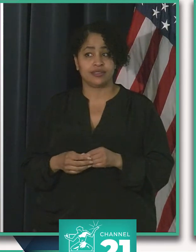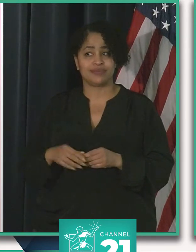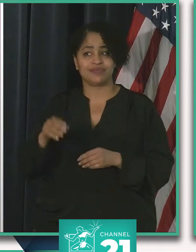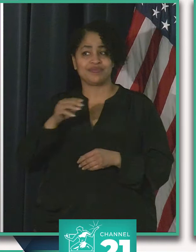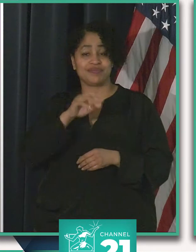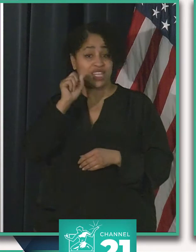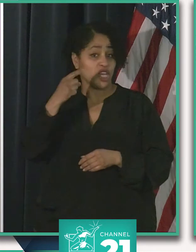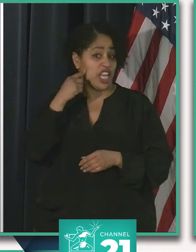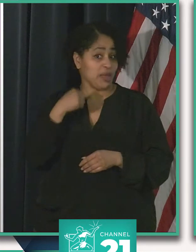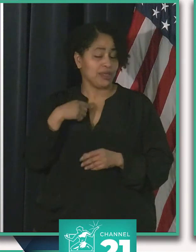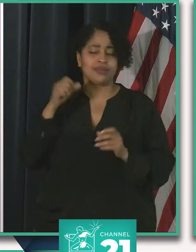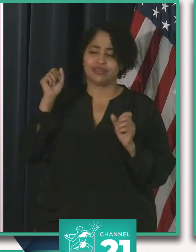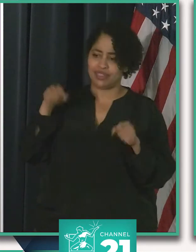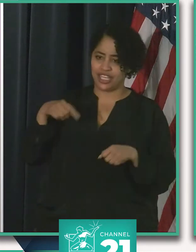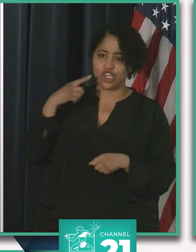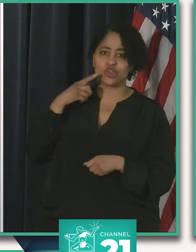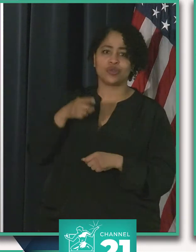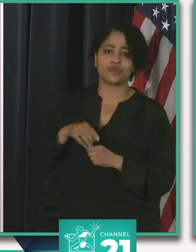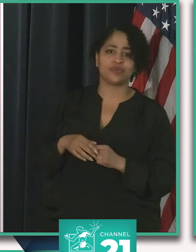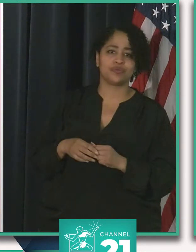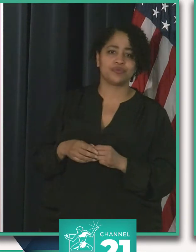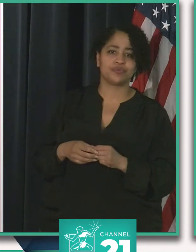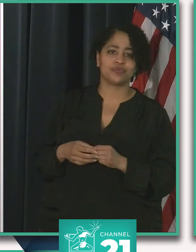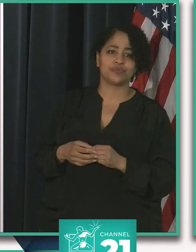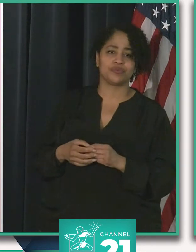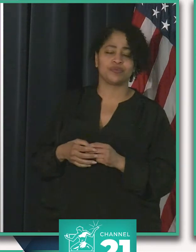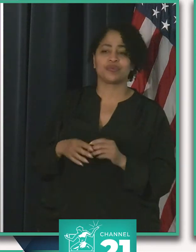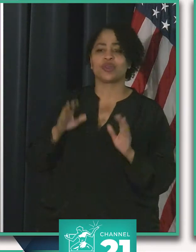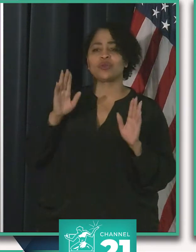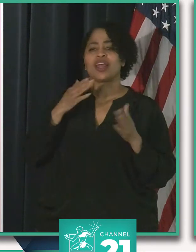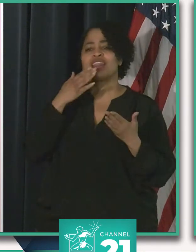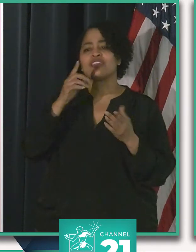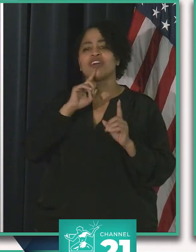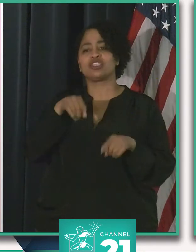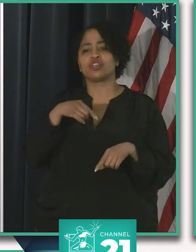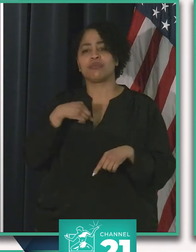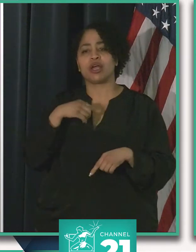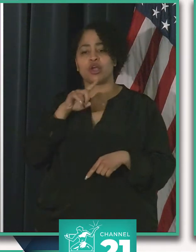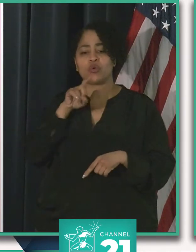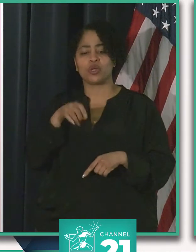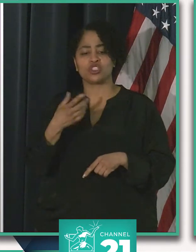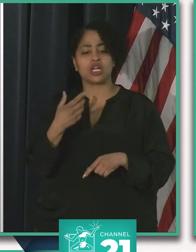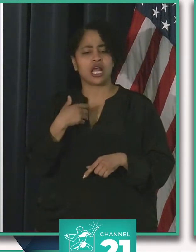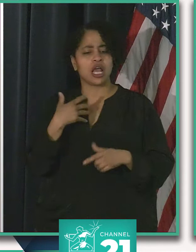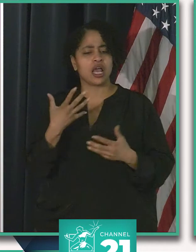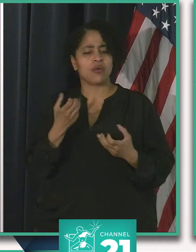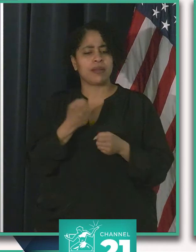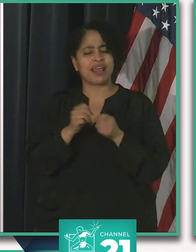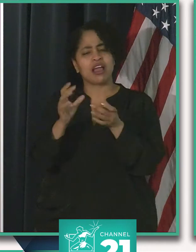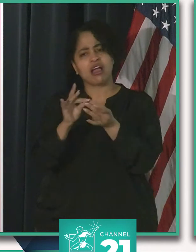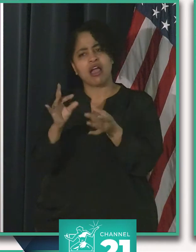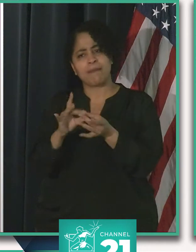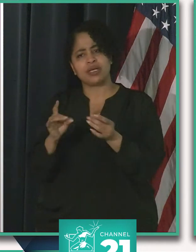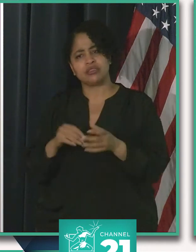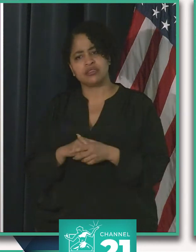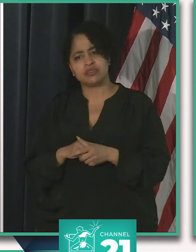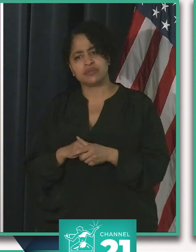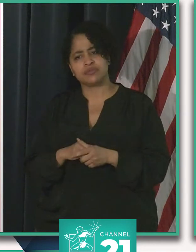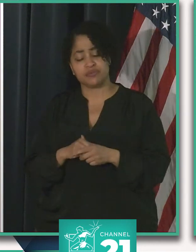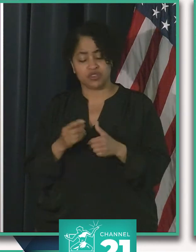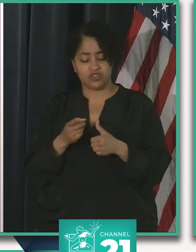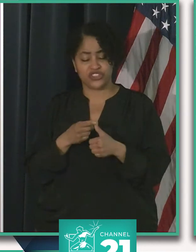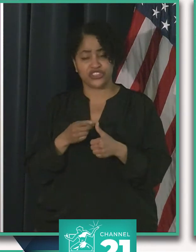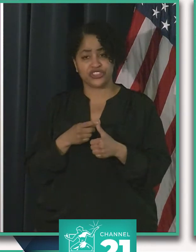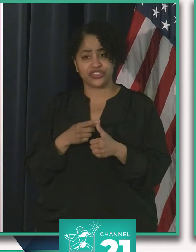Hi, can you hear me? We can. Great. Thanks for taking my question. I just want to make a couple comments.